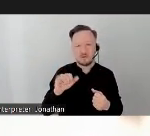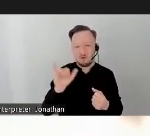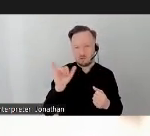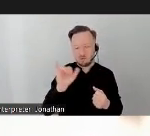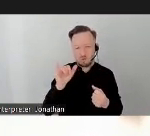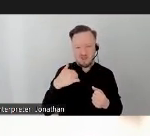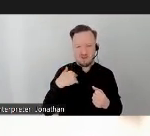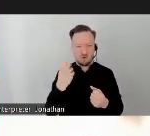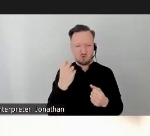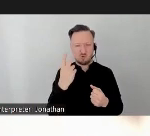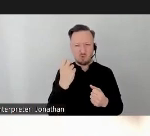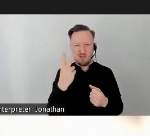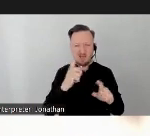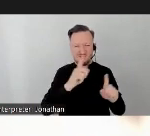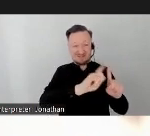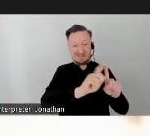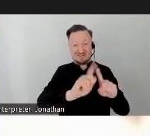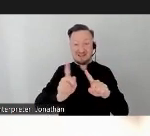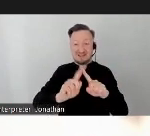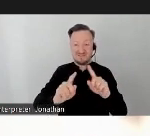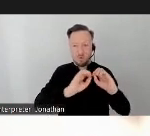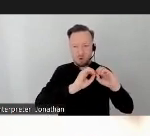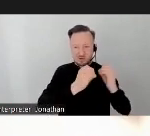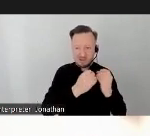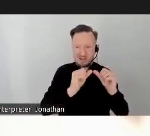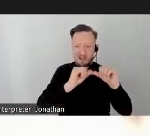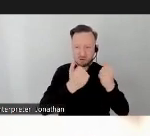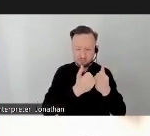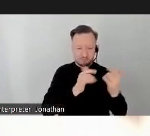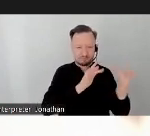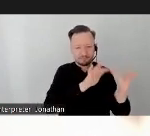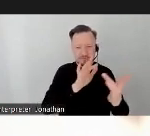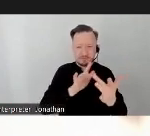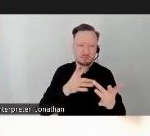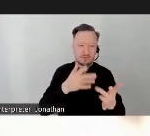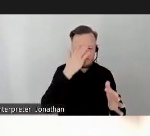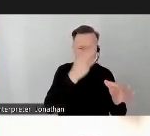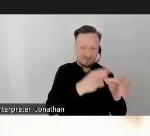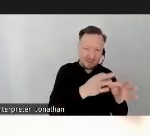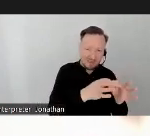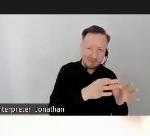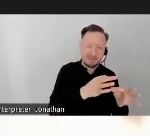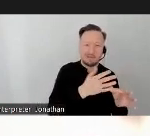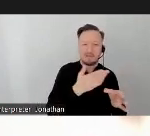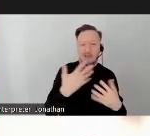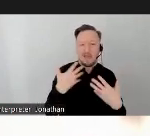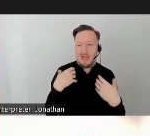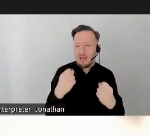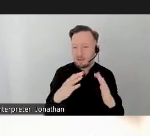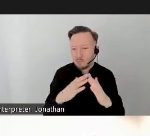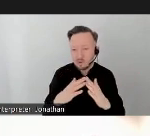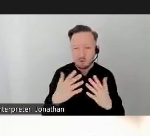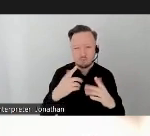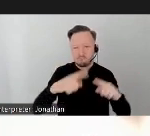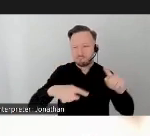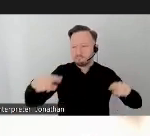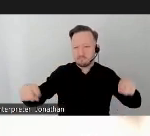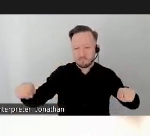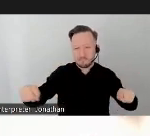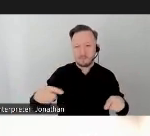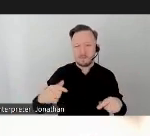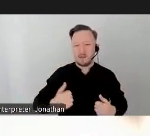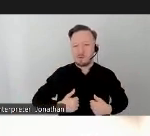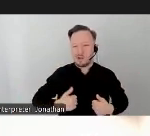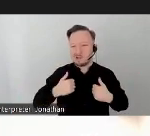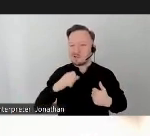with 12 different agencies, organizations from the faith-based community, from the health community, and beyond, residential locations